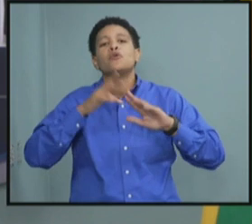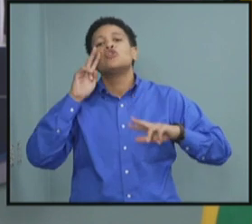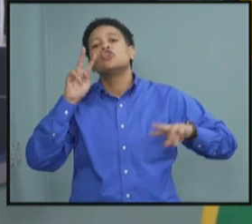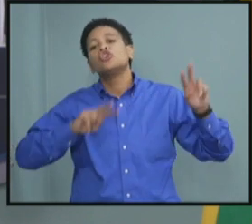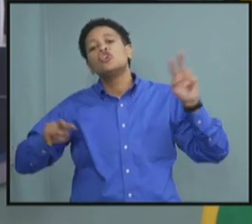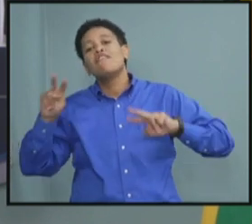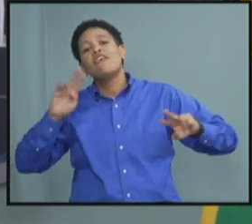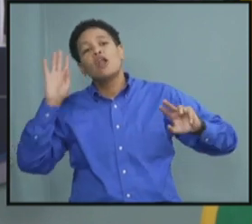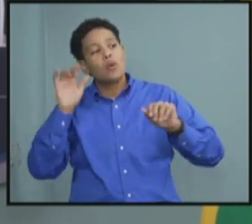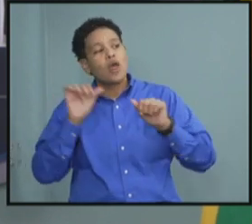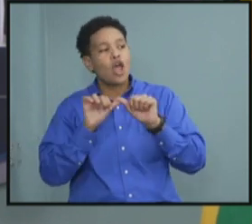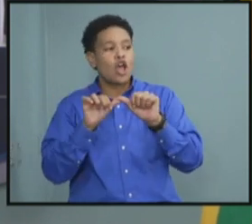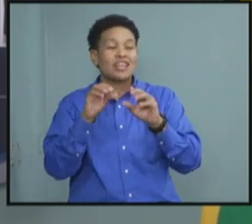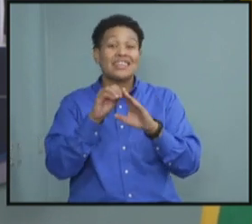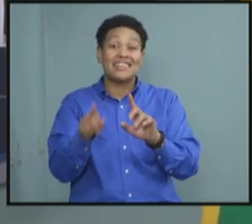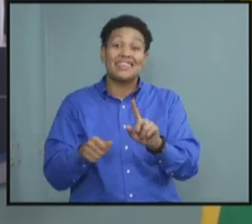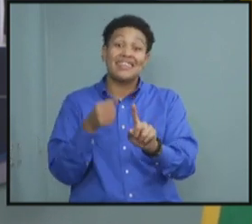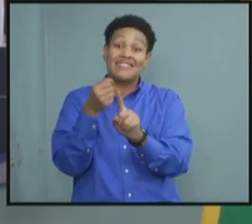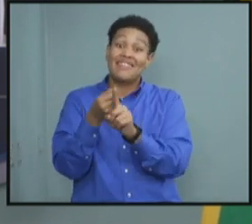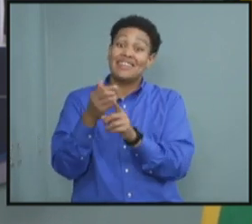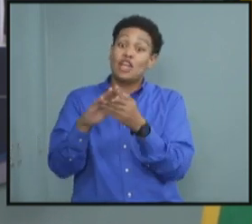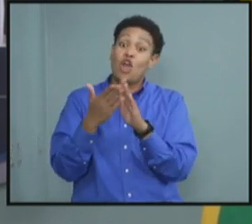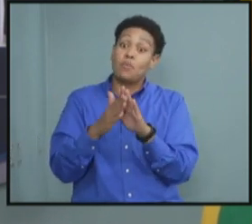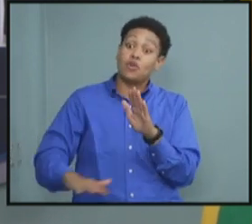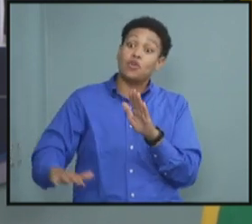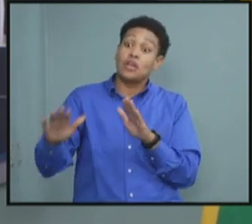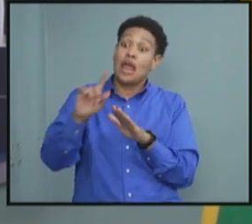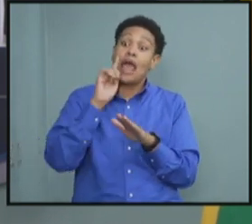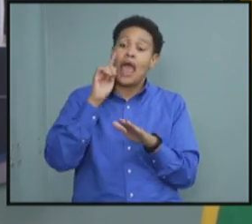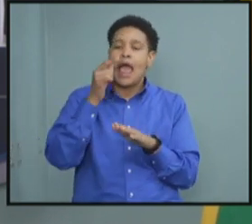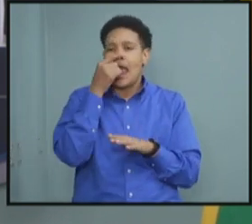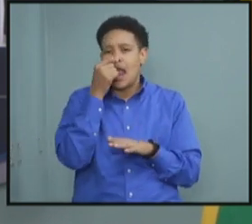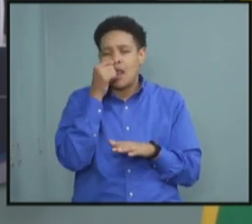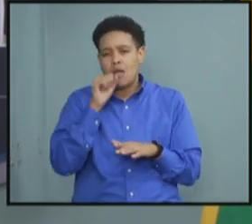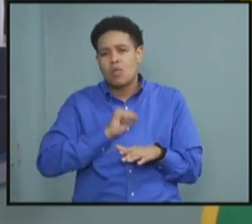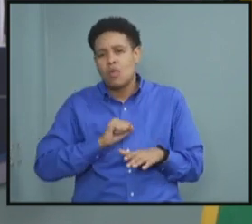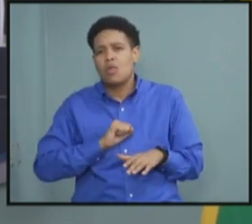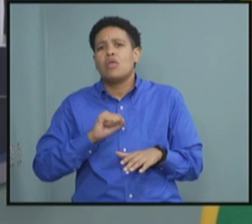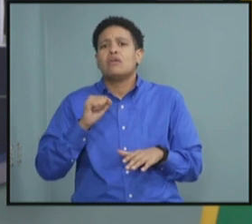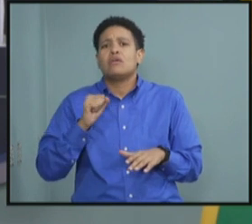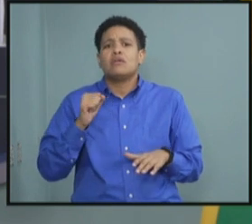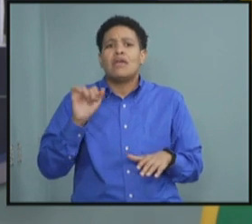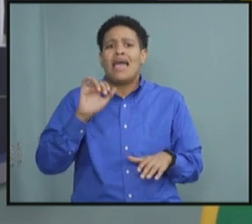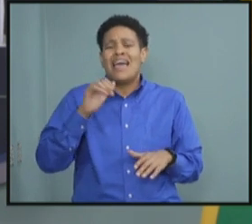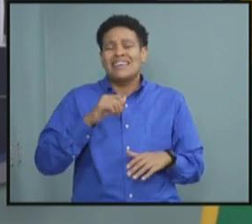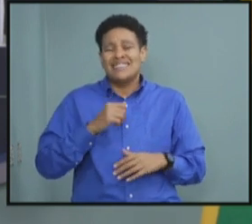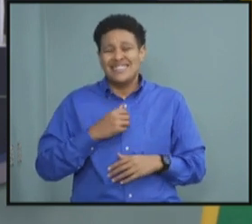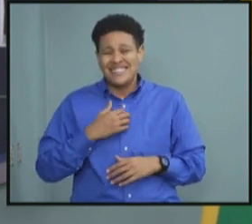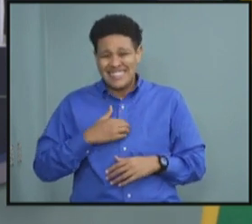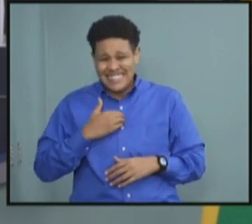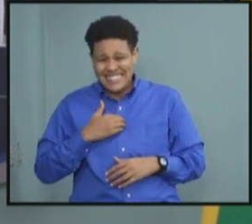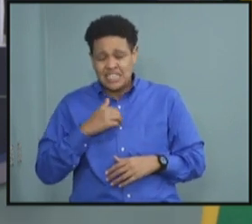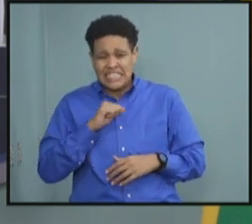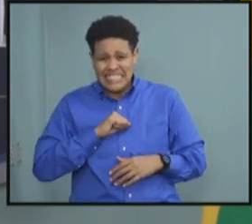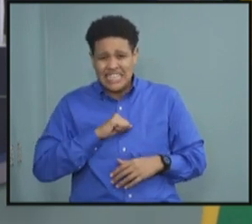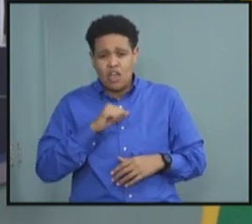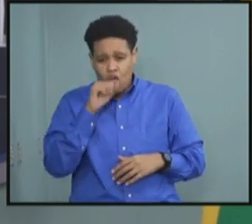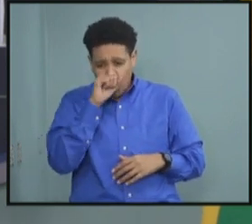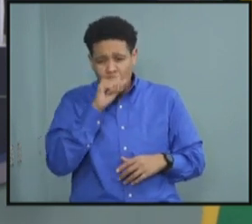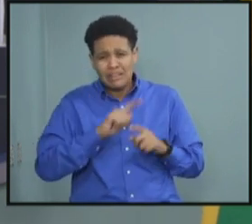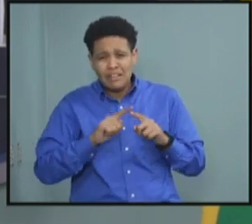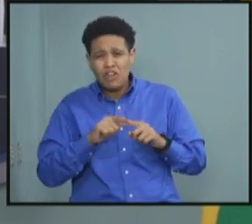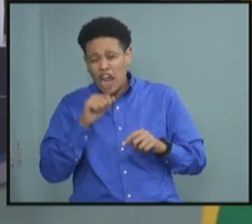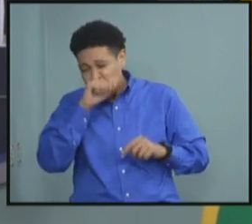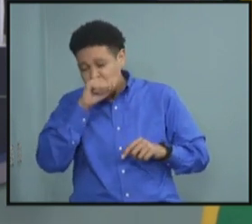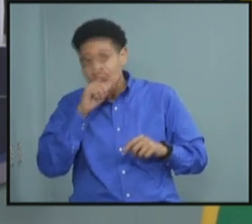continue in the affected communities, and influenza-like illnesses and severe acute respiratory infections